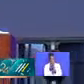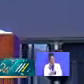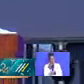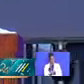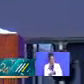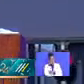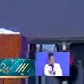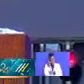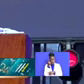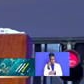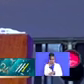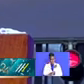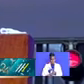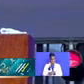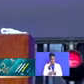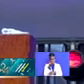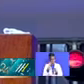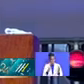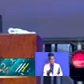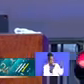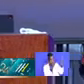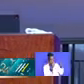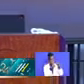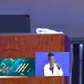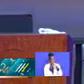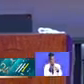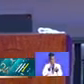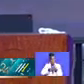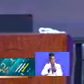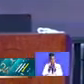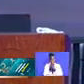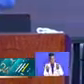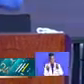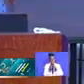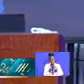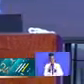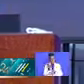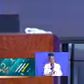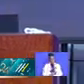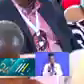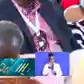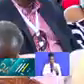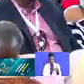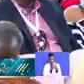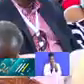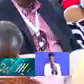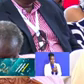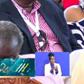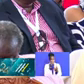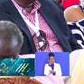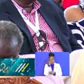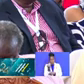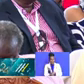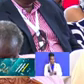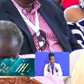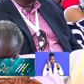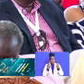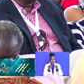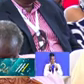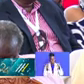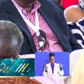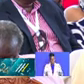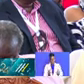therefore because it's a place of sacrifice it become also a place of encounter because there is no